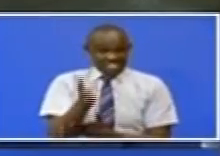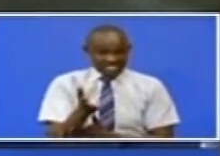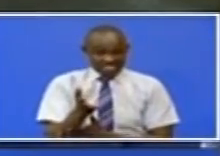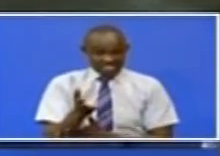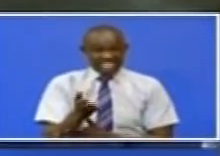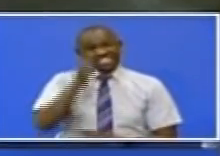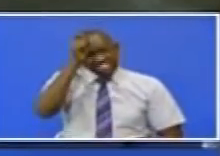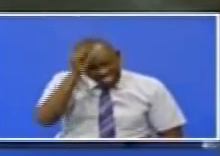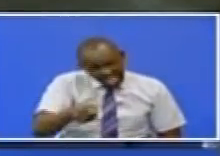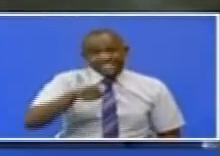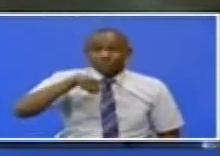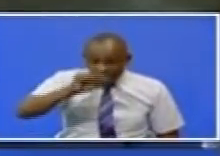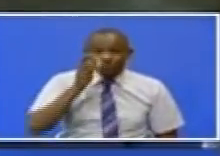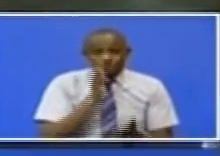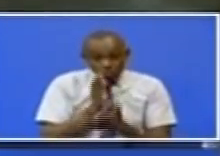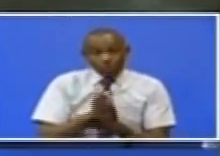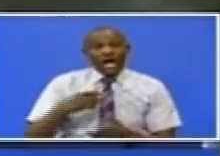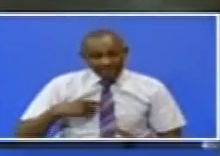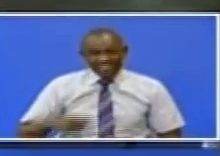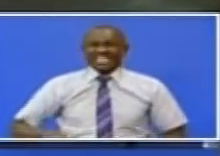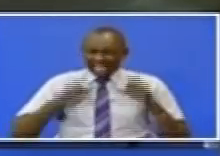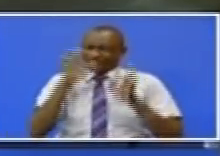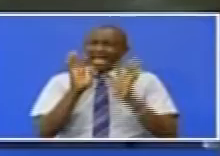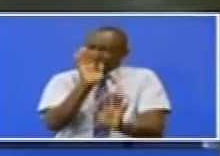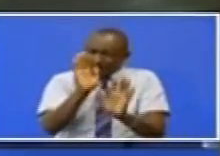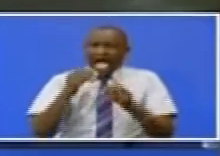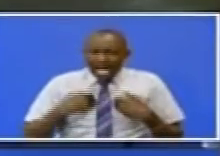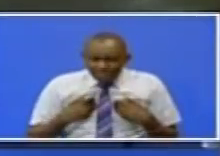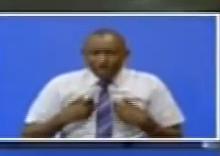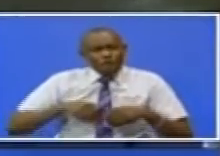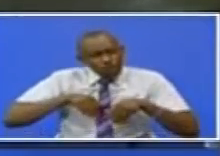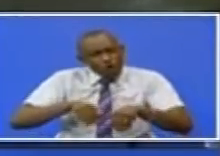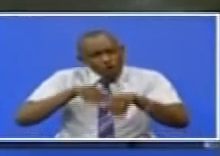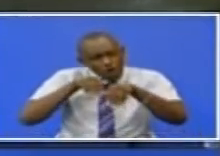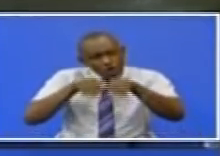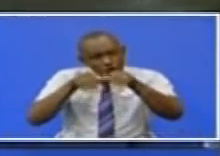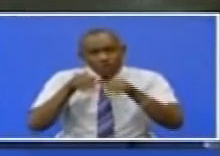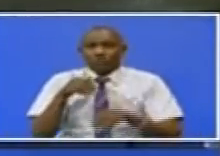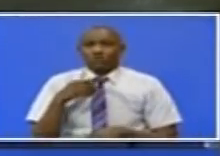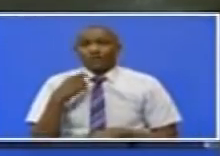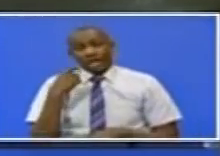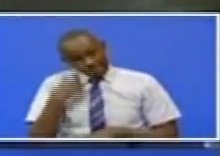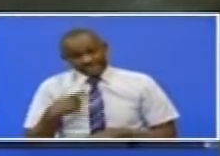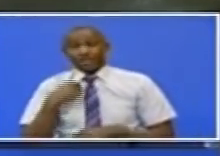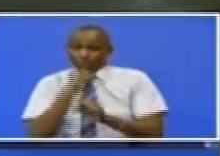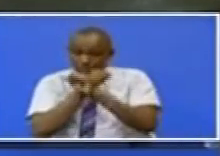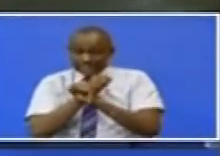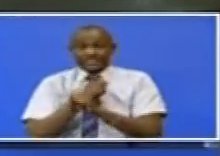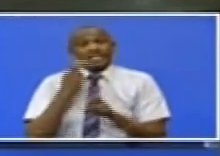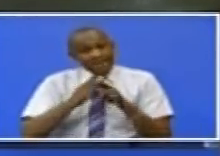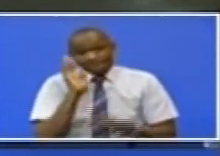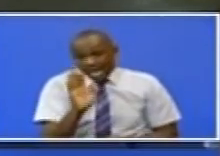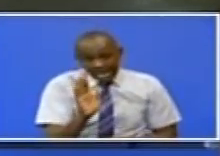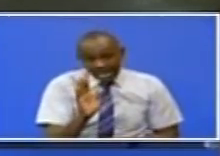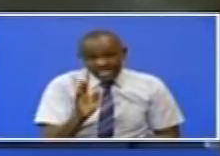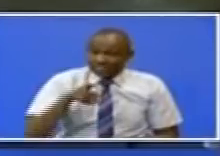because a judge has got a lifestyle to follow, he's got an oath to protect,